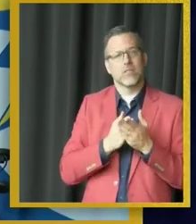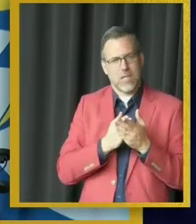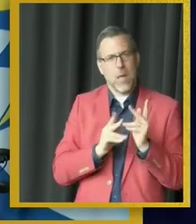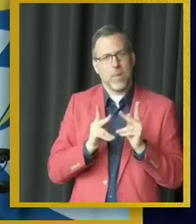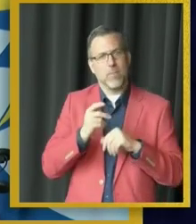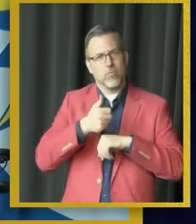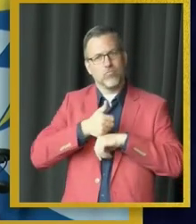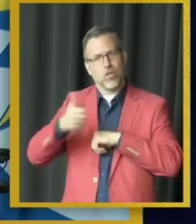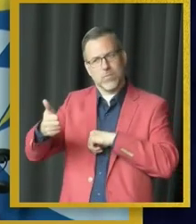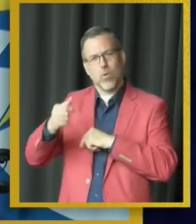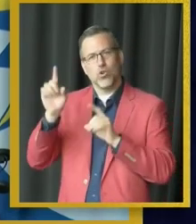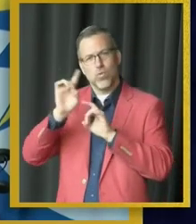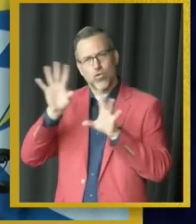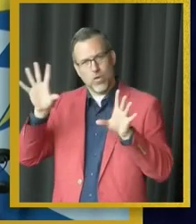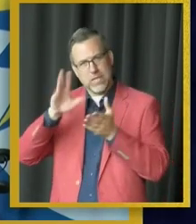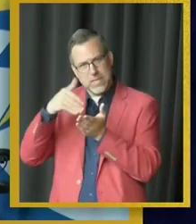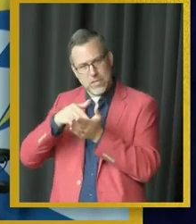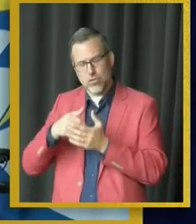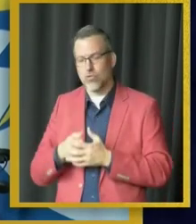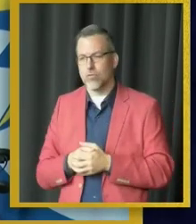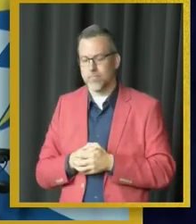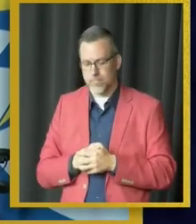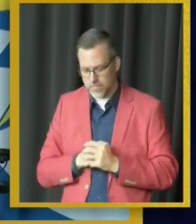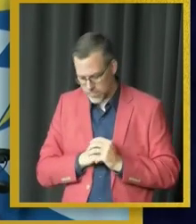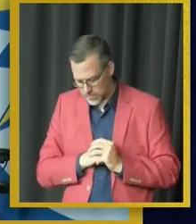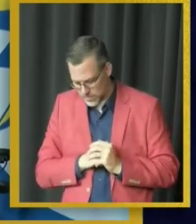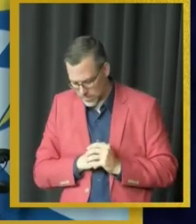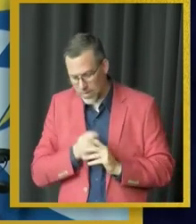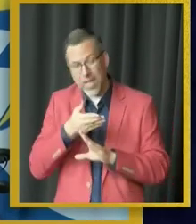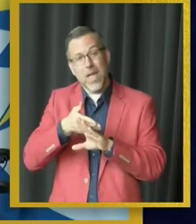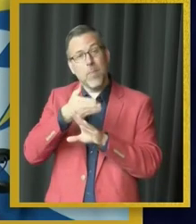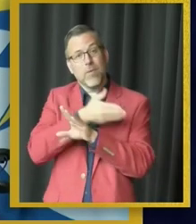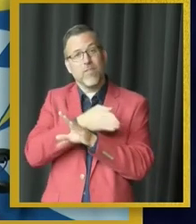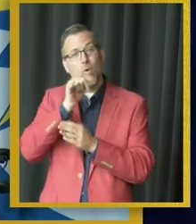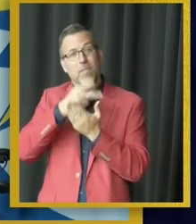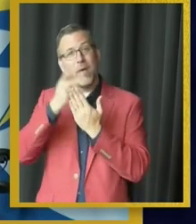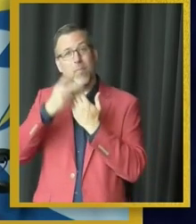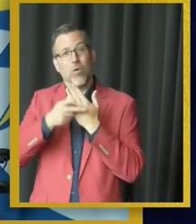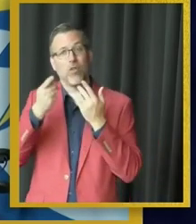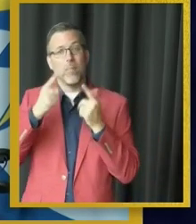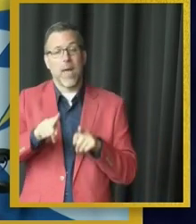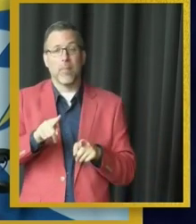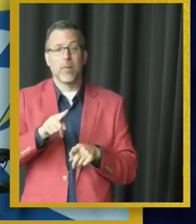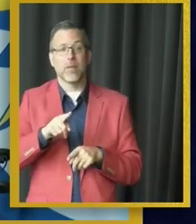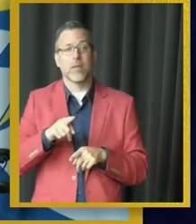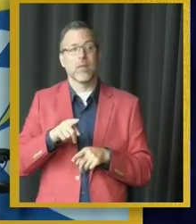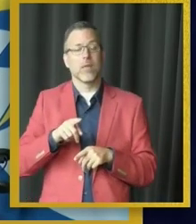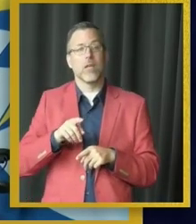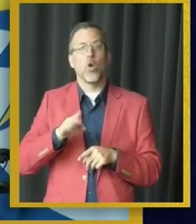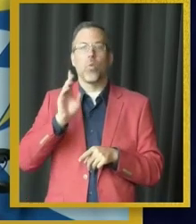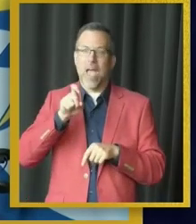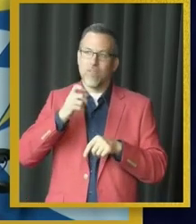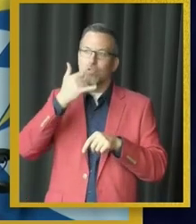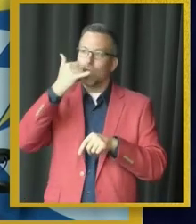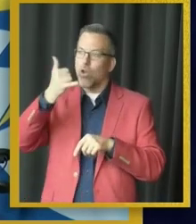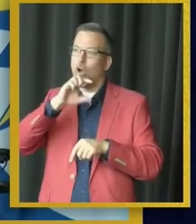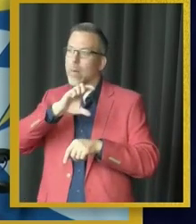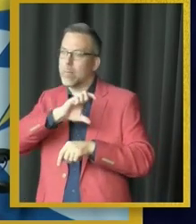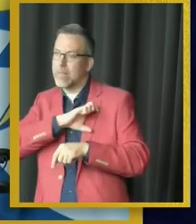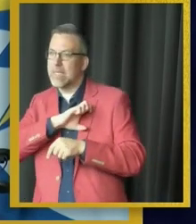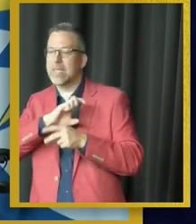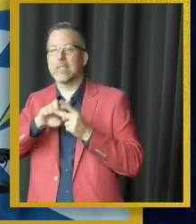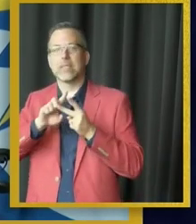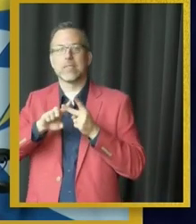to a crisis treatment center. Now, before REACH, all of those situations would have included a law enforcement response or